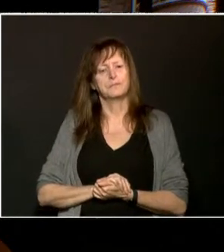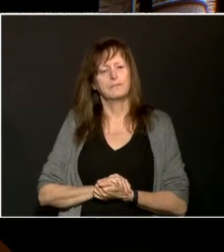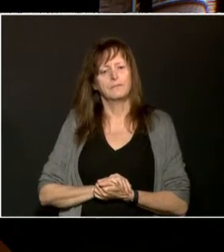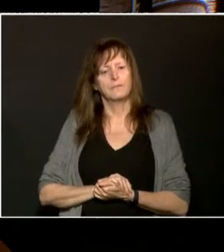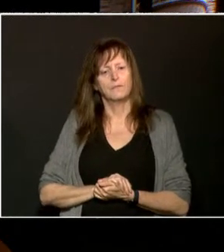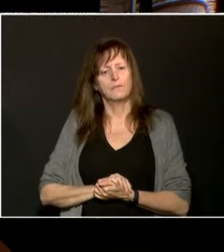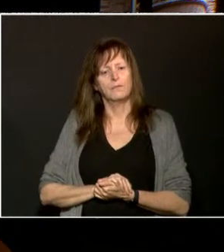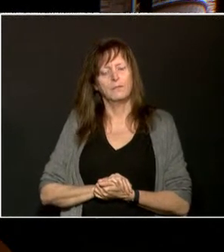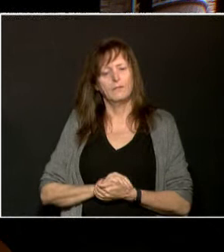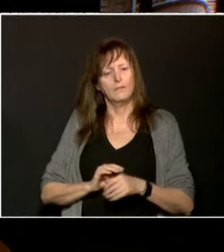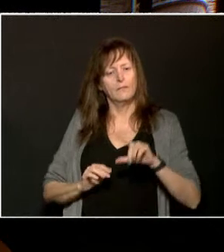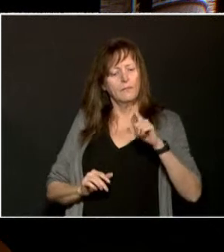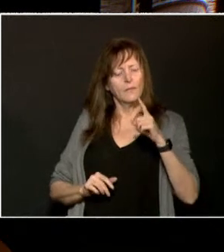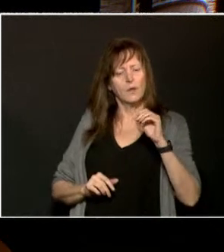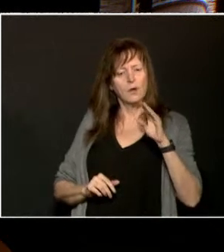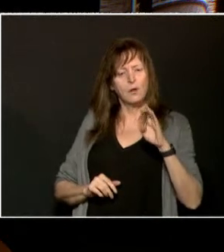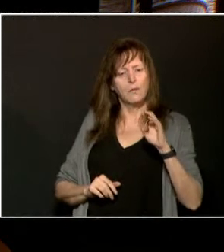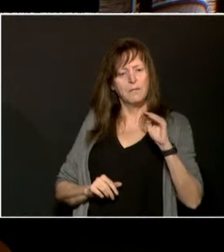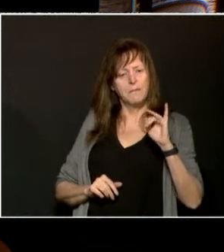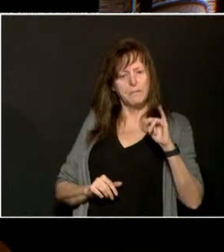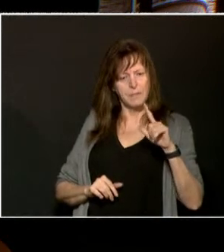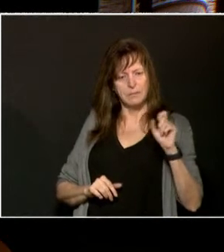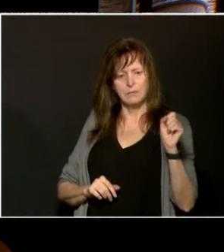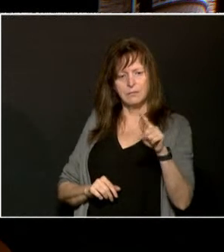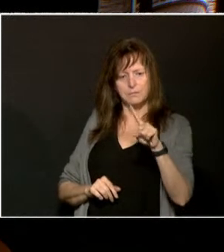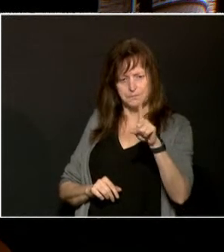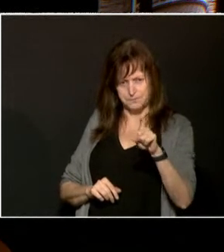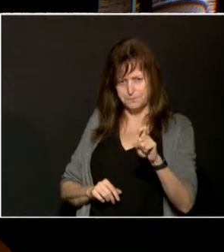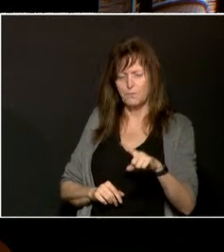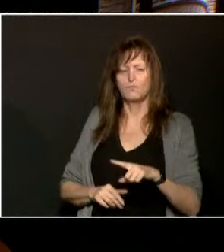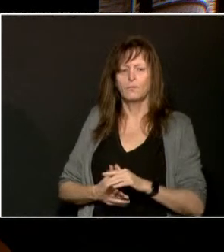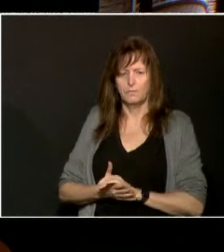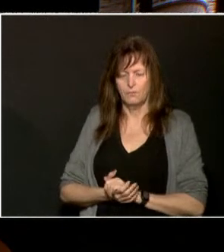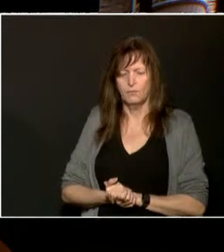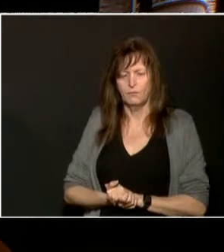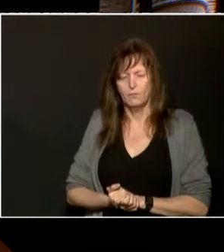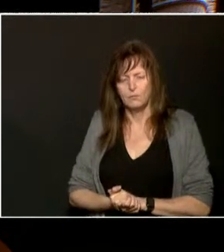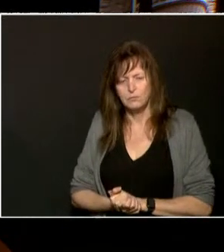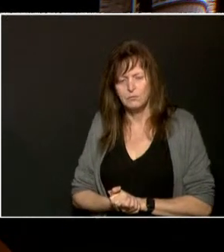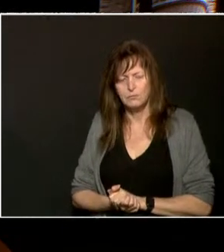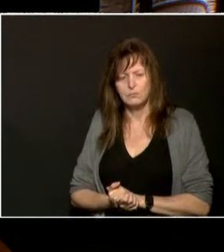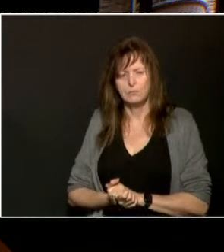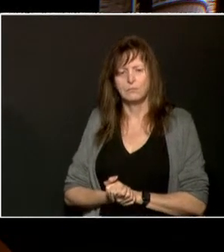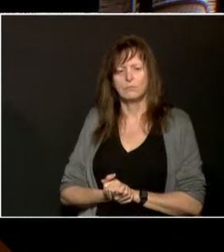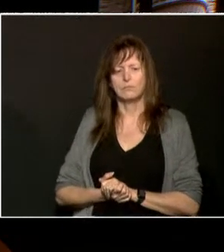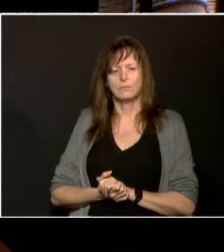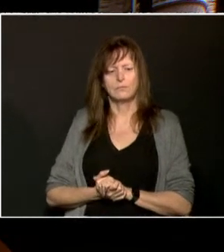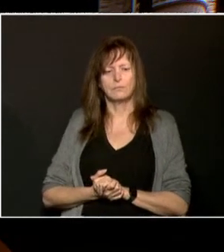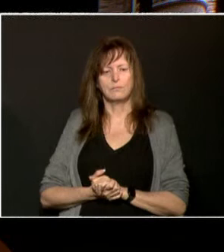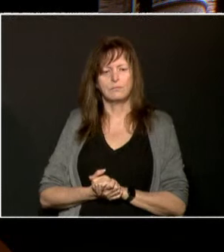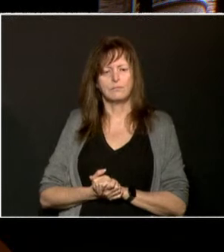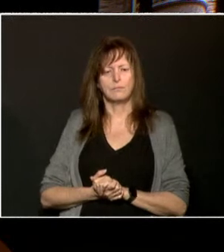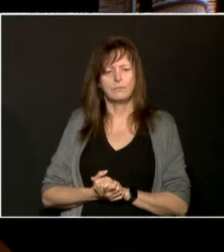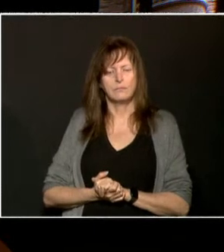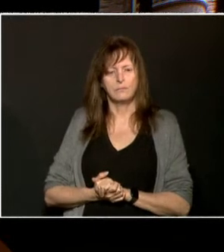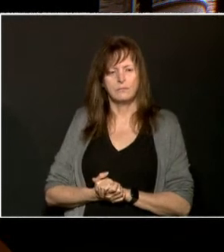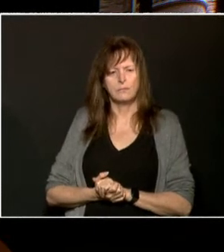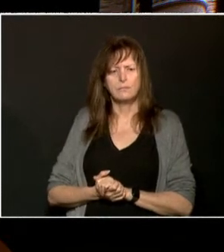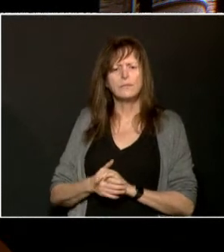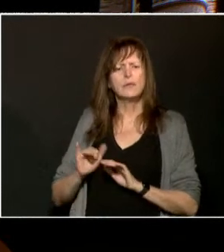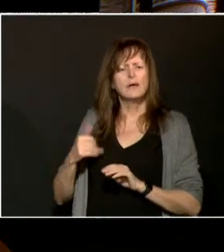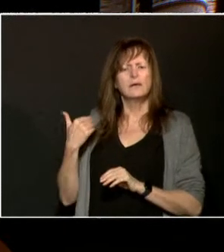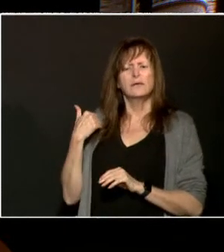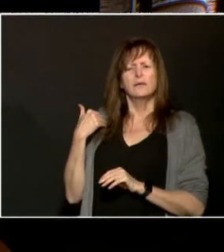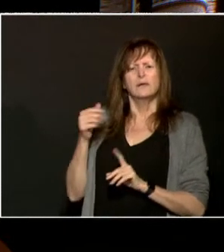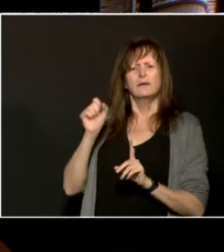Hi there. Just following up on my colleague's question about AstraZeneca. Dr. Brown, I think we would like to hear more from you